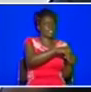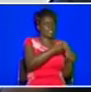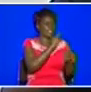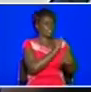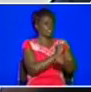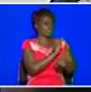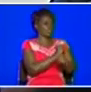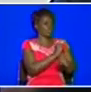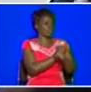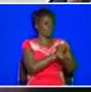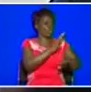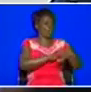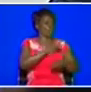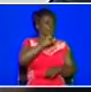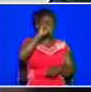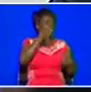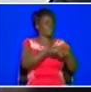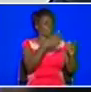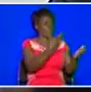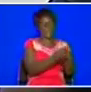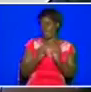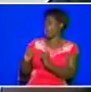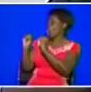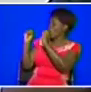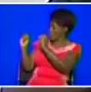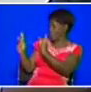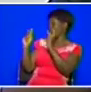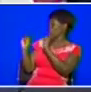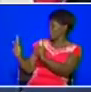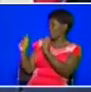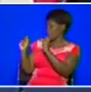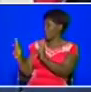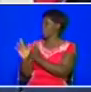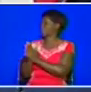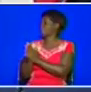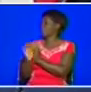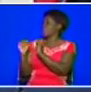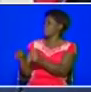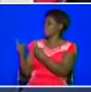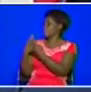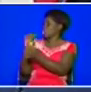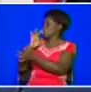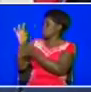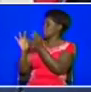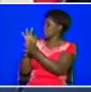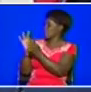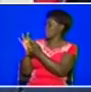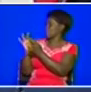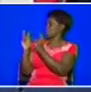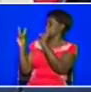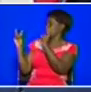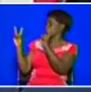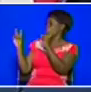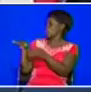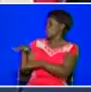institutional resources and political capital as well as money. Okay. All right. Can we talk some specifics now? And